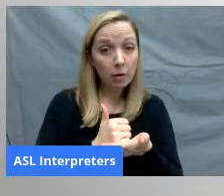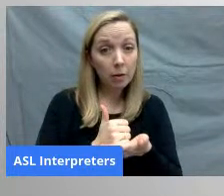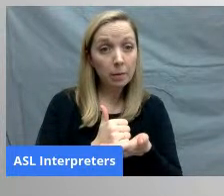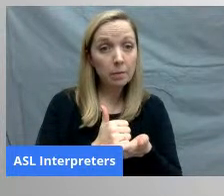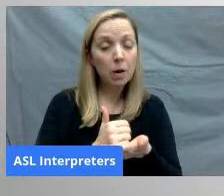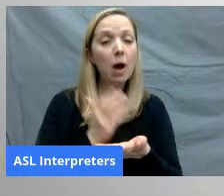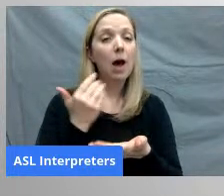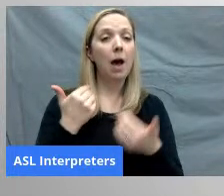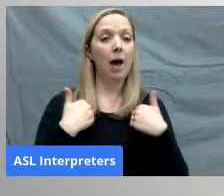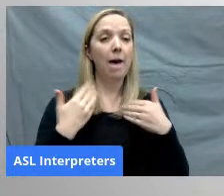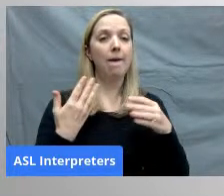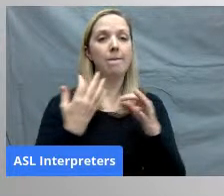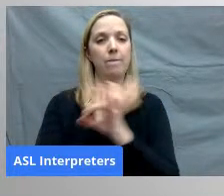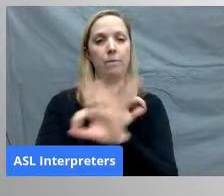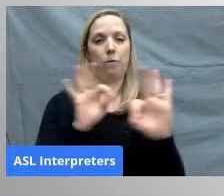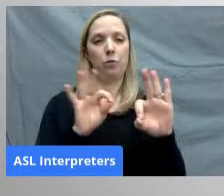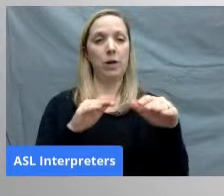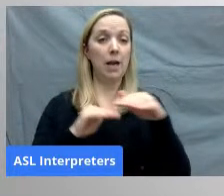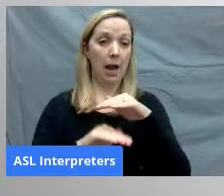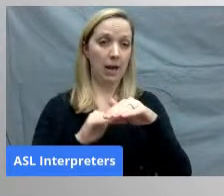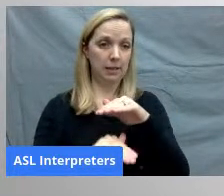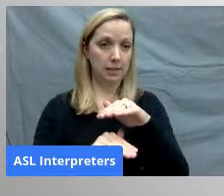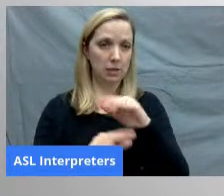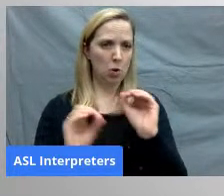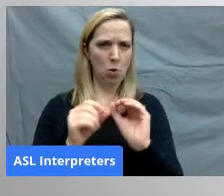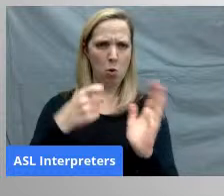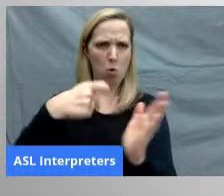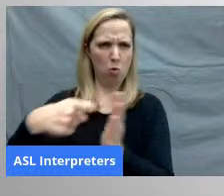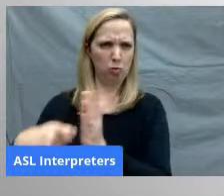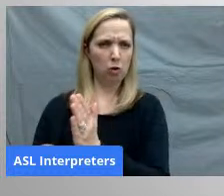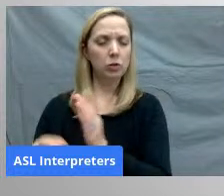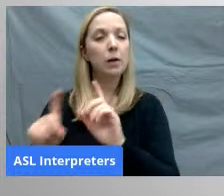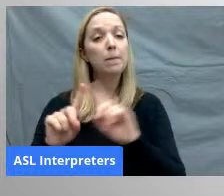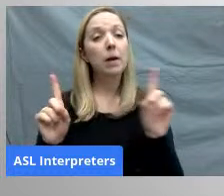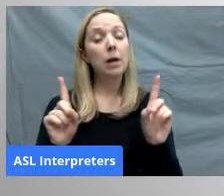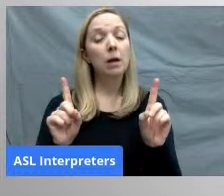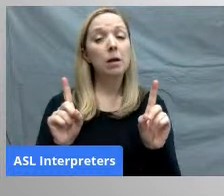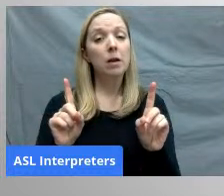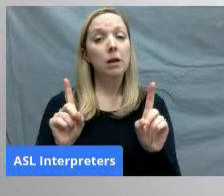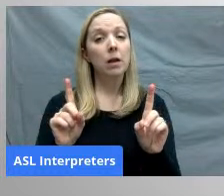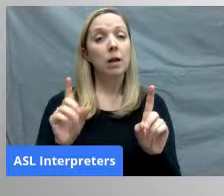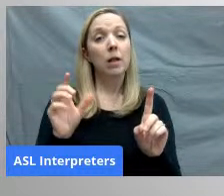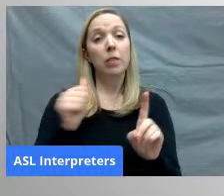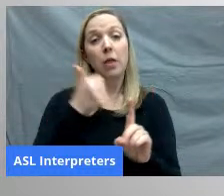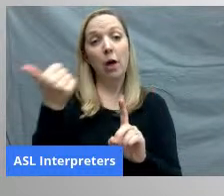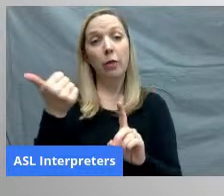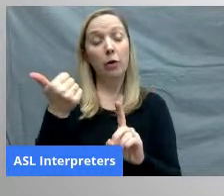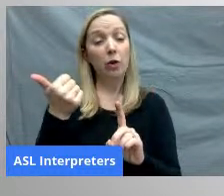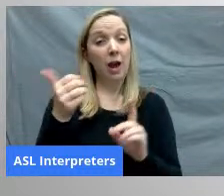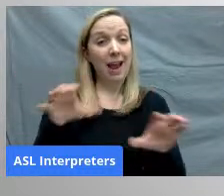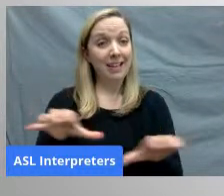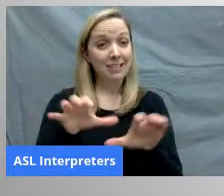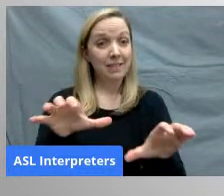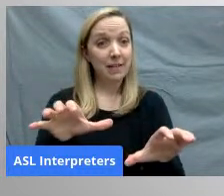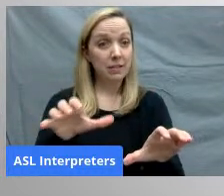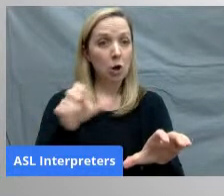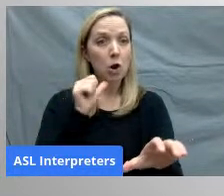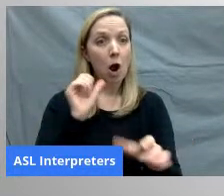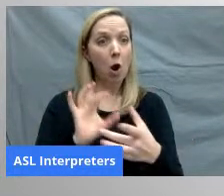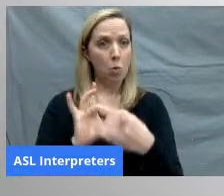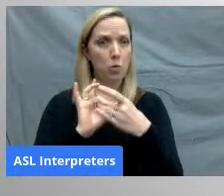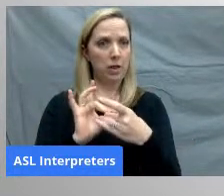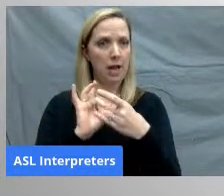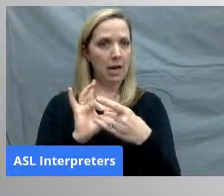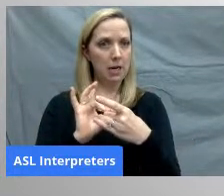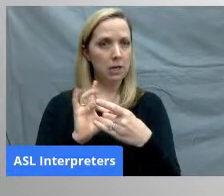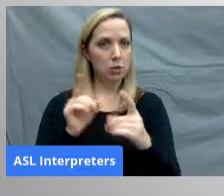free access. It's only the unrelated activities that want to say use the auditorium or use the cafeteria for